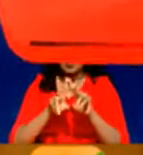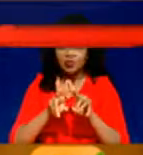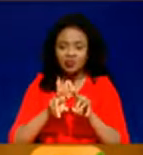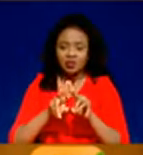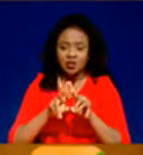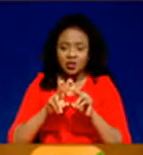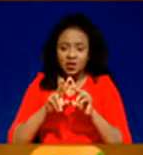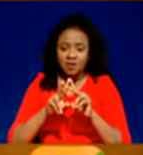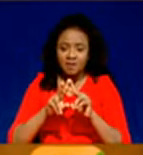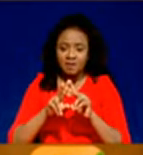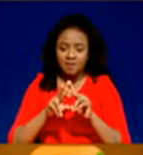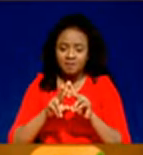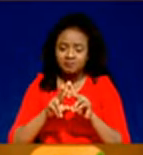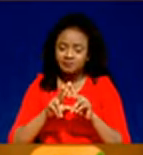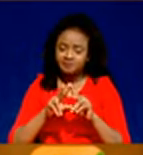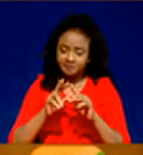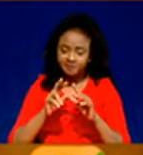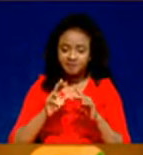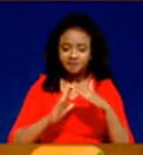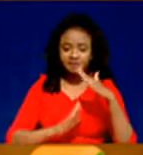lost gallant officers,